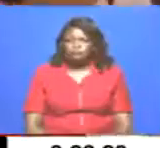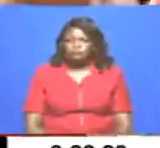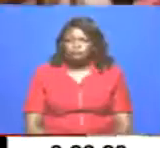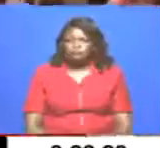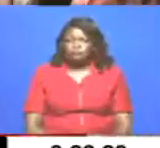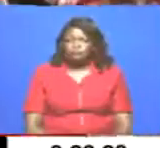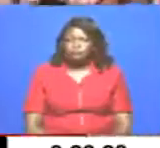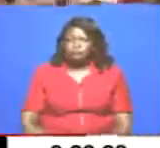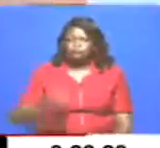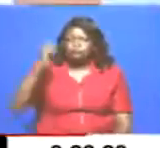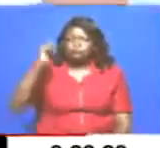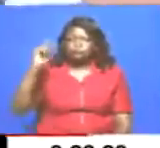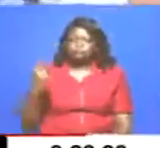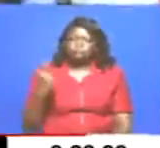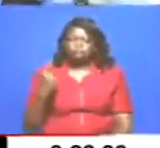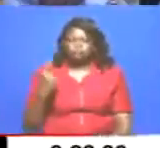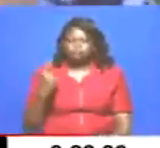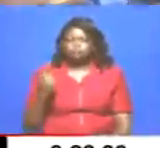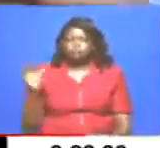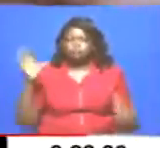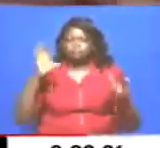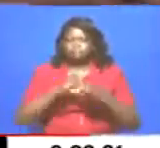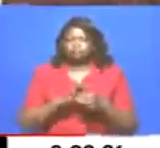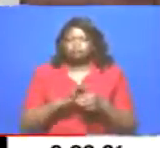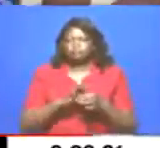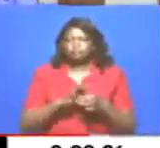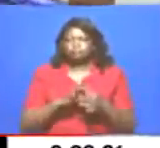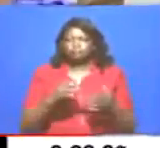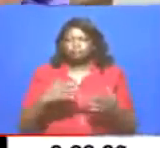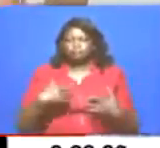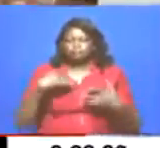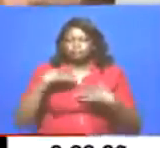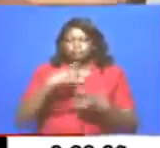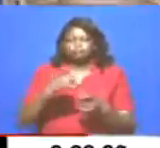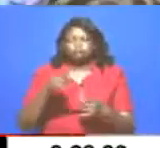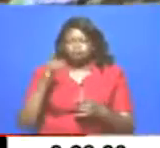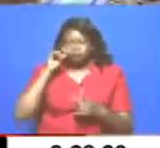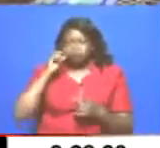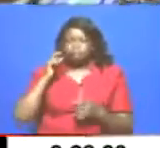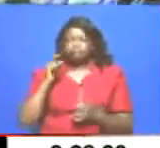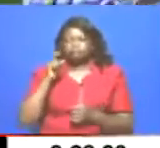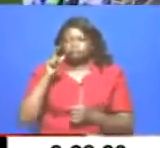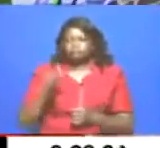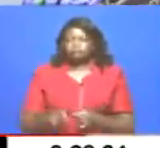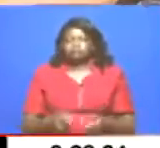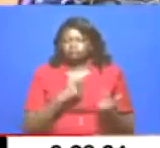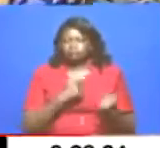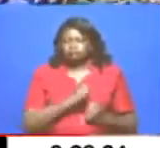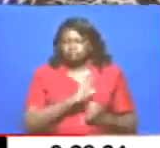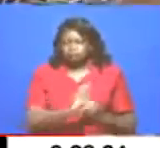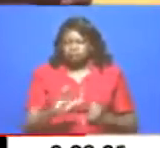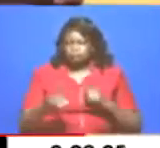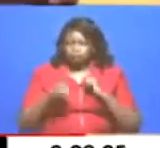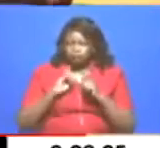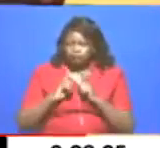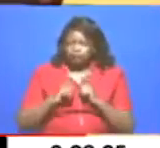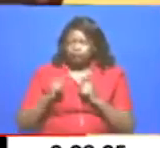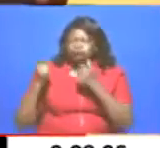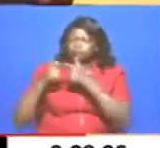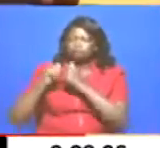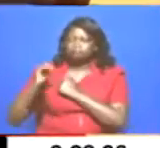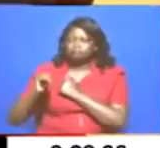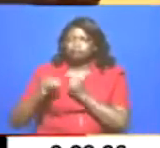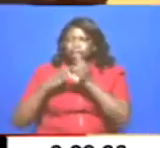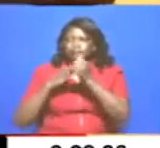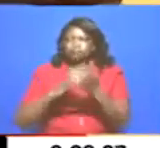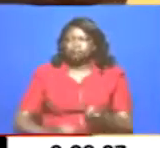Kenya Kwanza says the alliance has the interests of the coast region at heart. Speaking in Lunga Lunga, Kwale County, leaders ally to